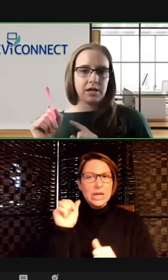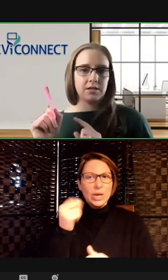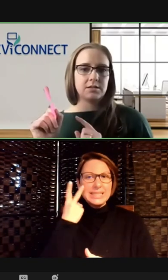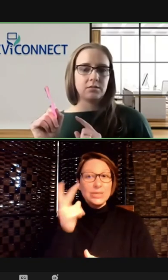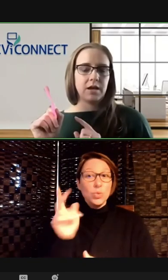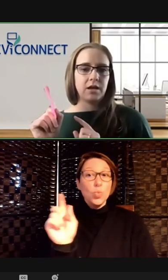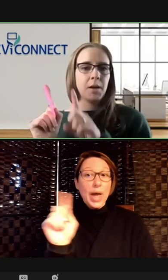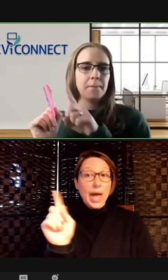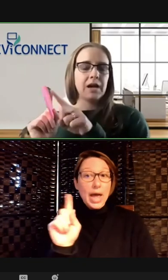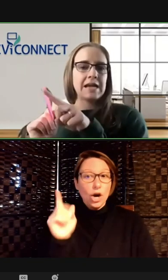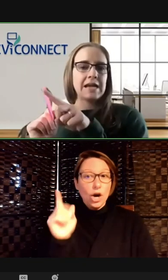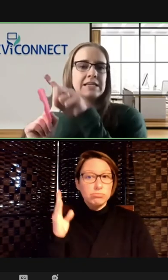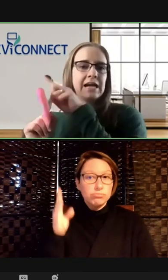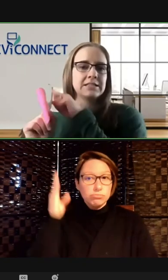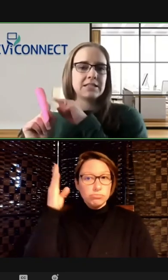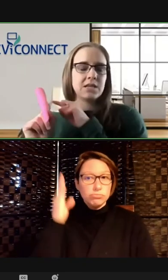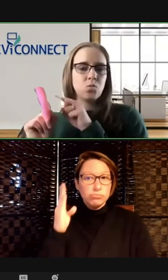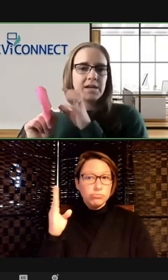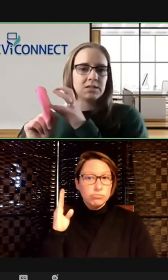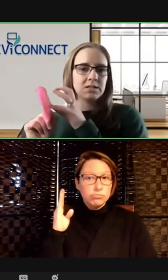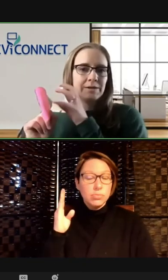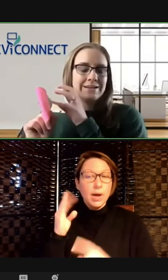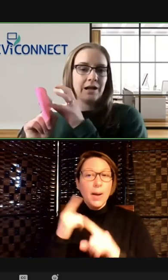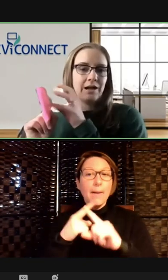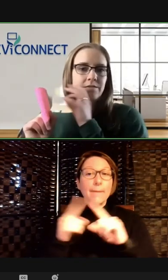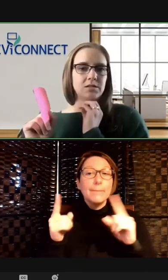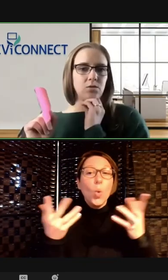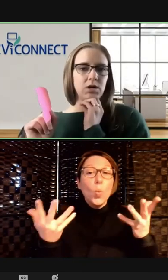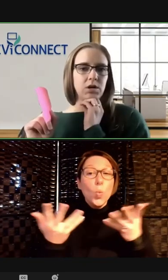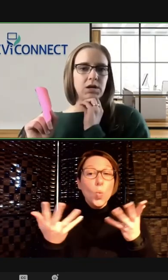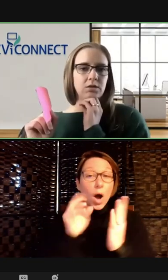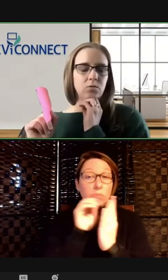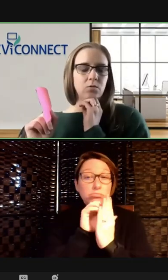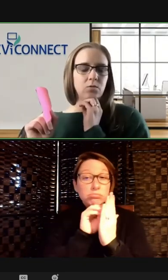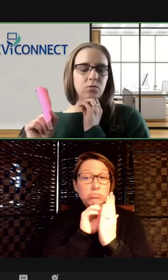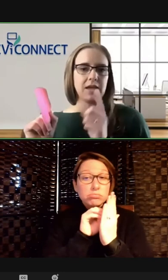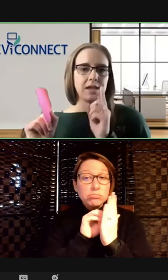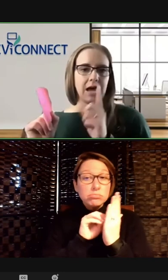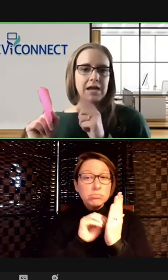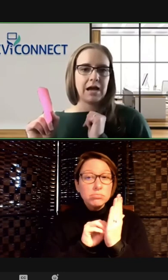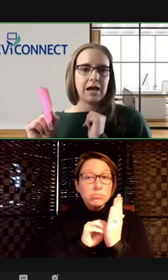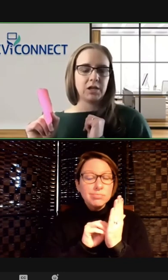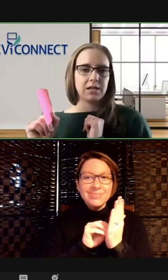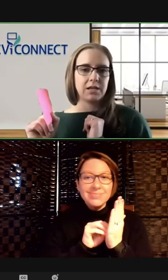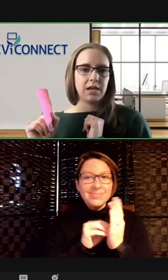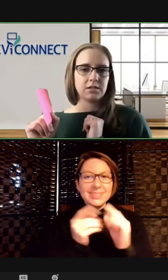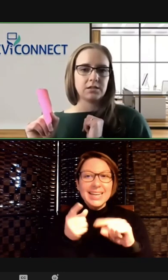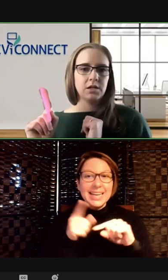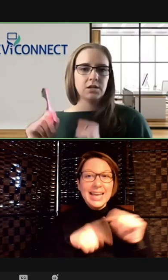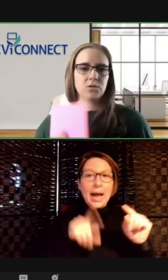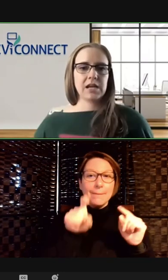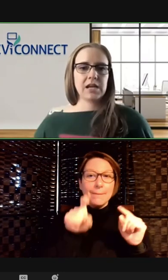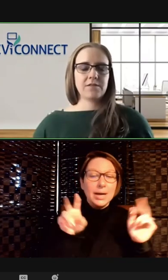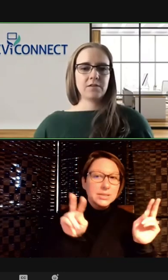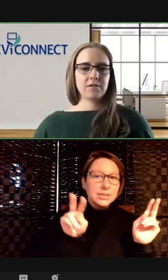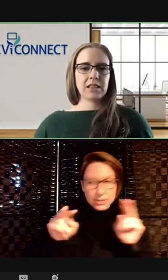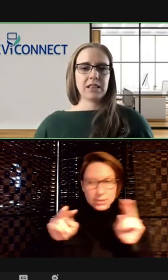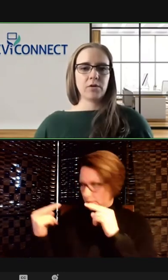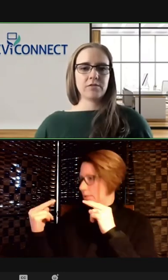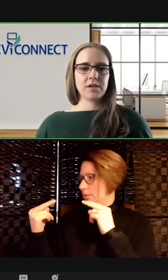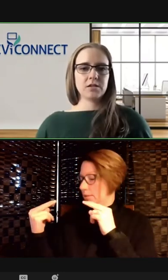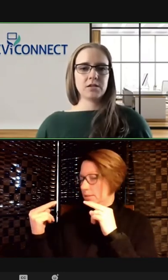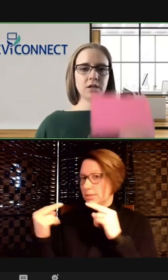where it is, okay? But I cannot see what is written on this note card without making eye to object contact. So again, even